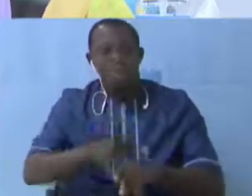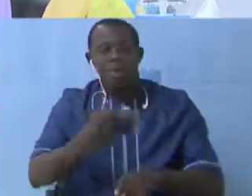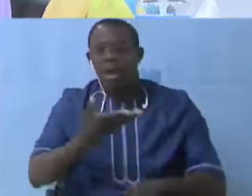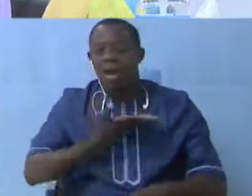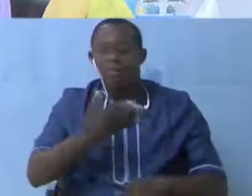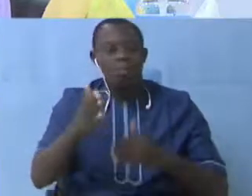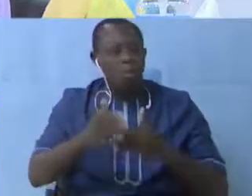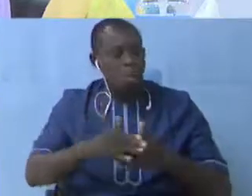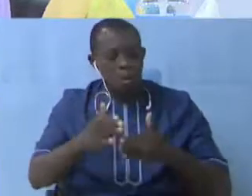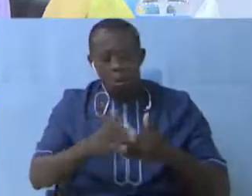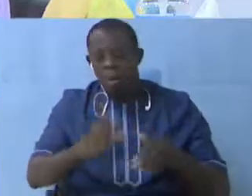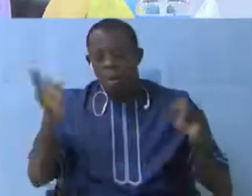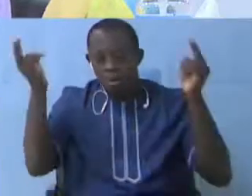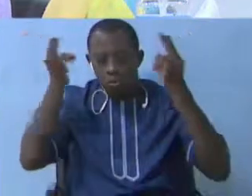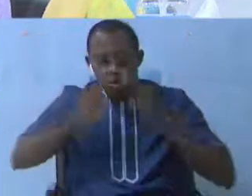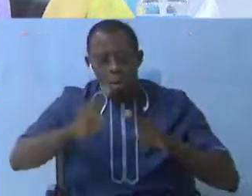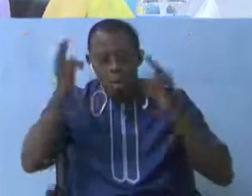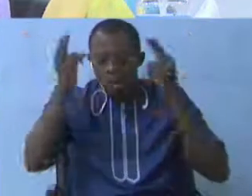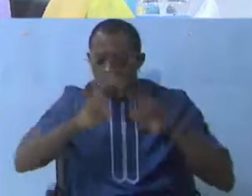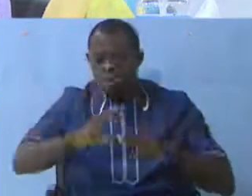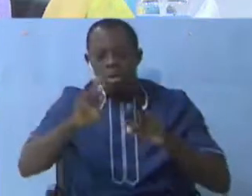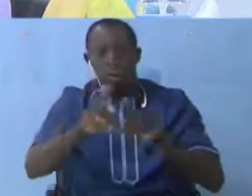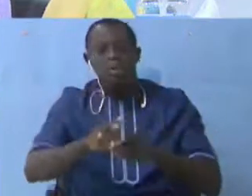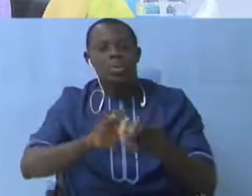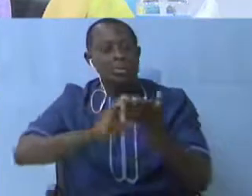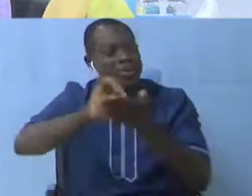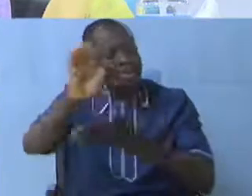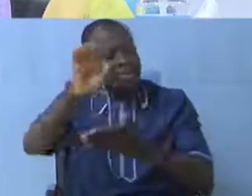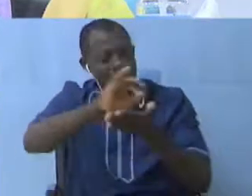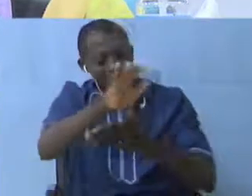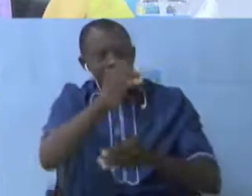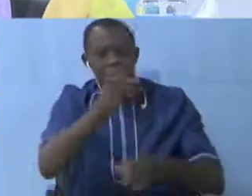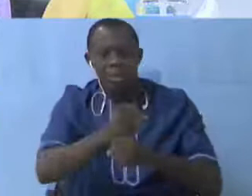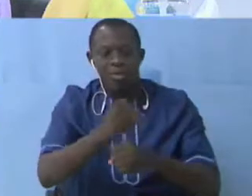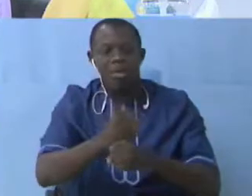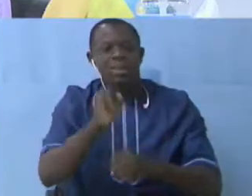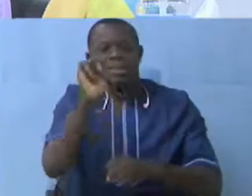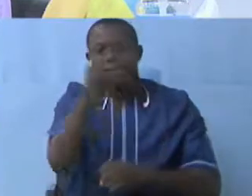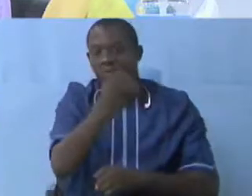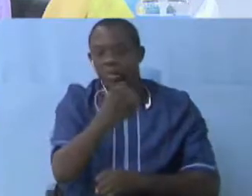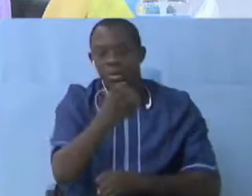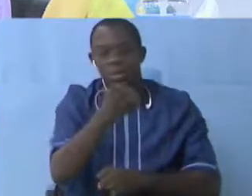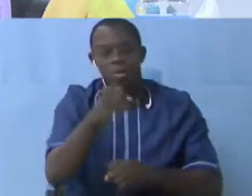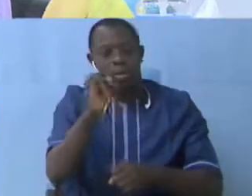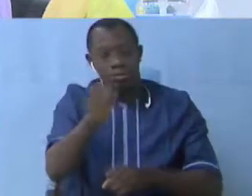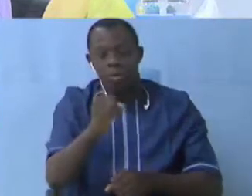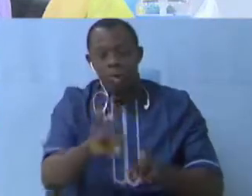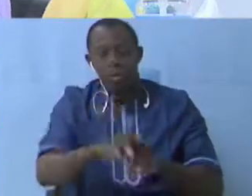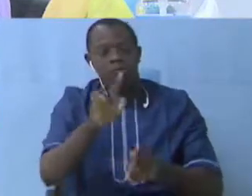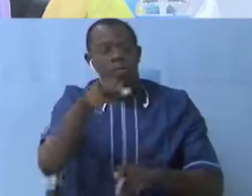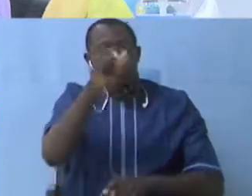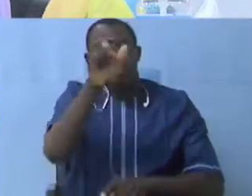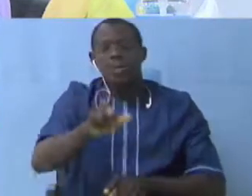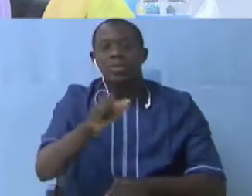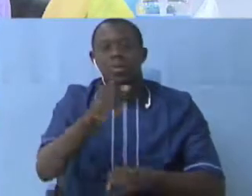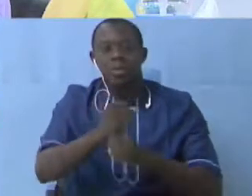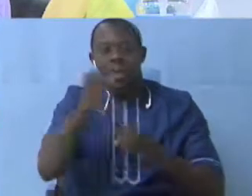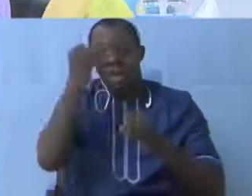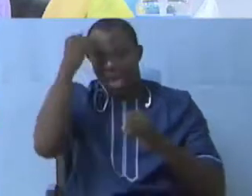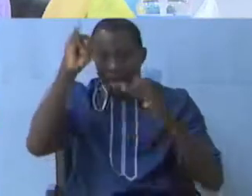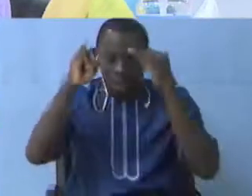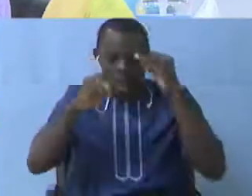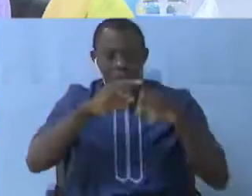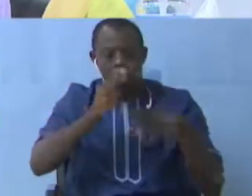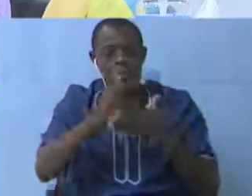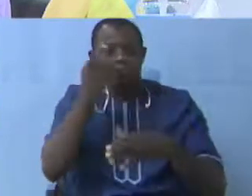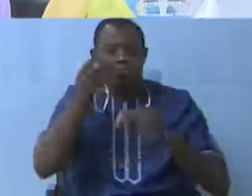legislations passed to tighten the space and muzzle expression. ci gàttal daal ci jamono jooju gis nañ ay loi yu bari yoo xam ne